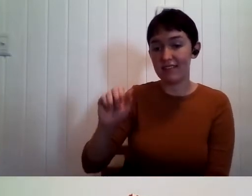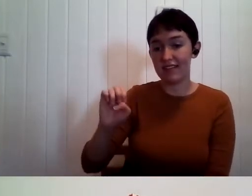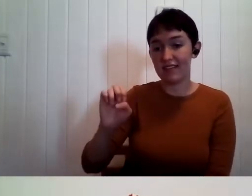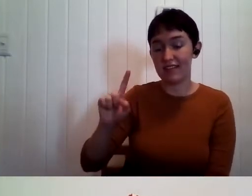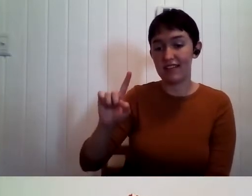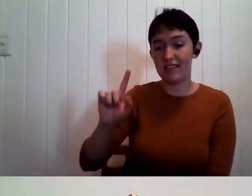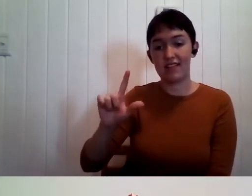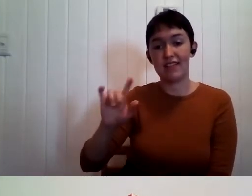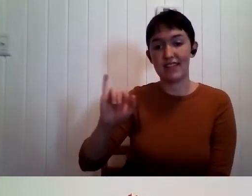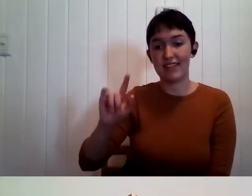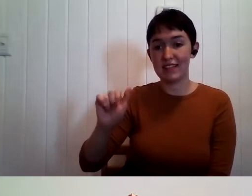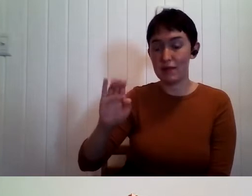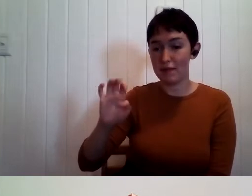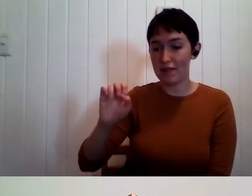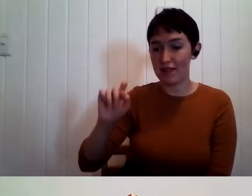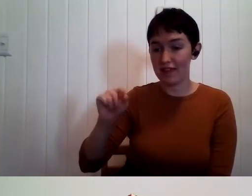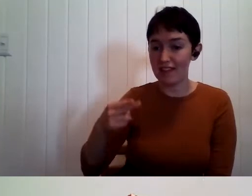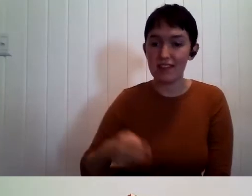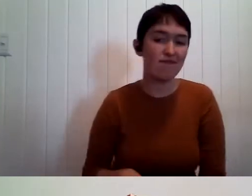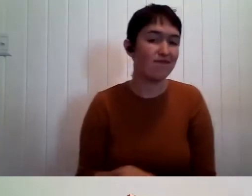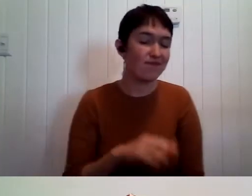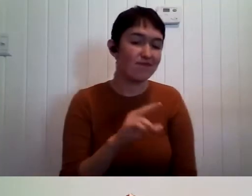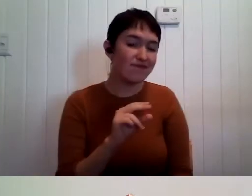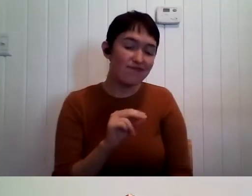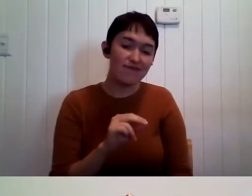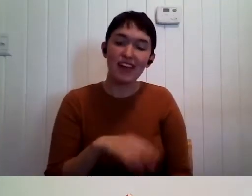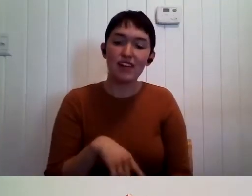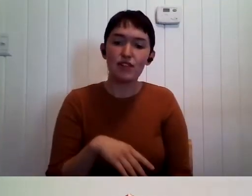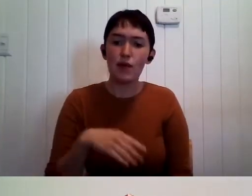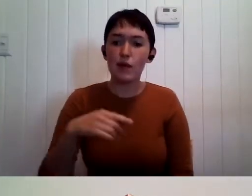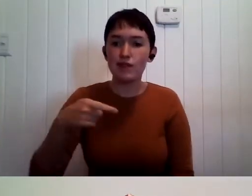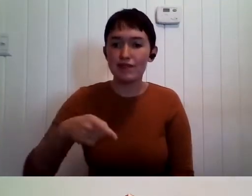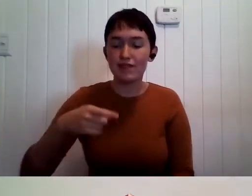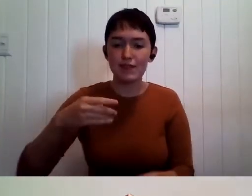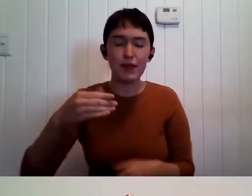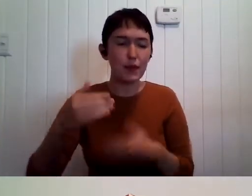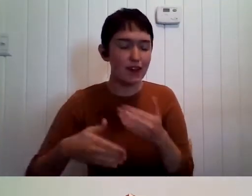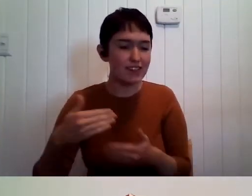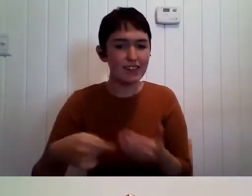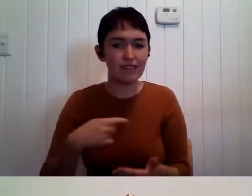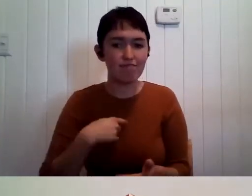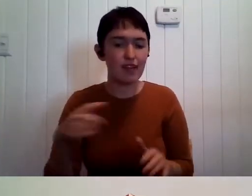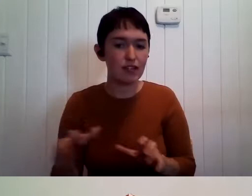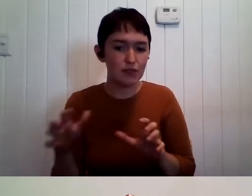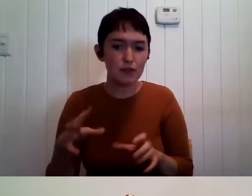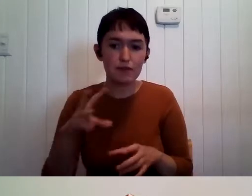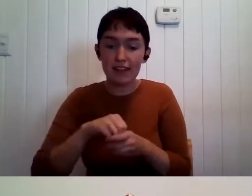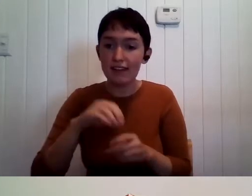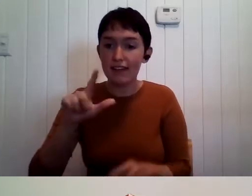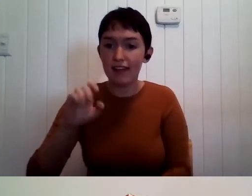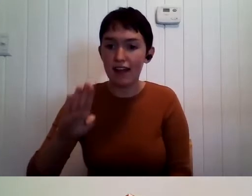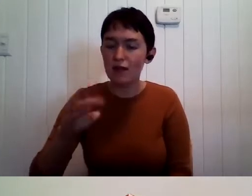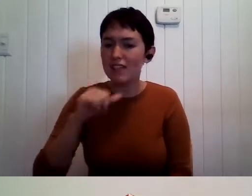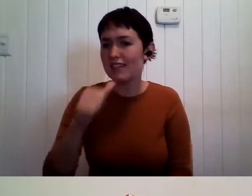No, and I mean, the assays or the processes that I do in the lab, it was not because of a biologist